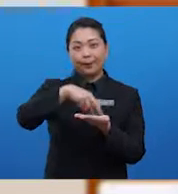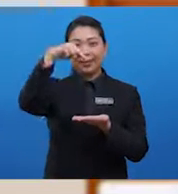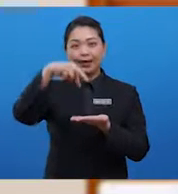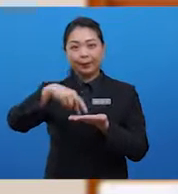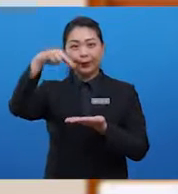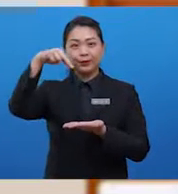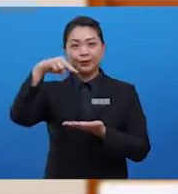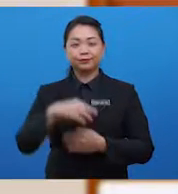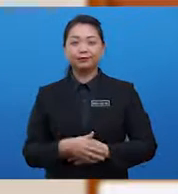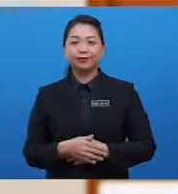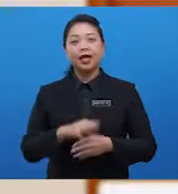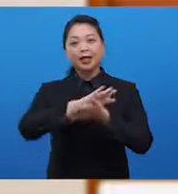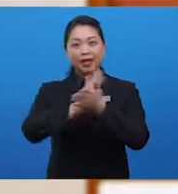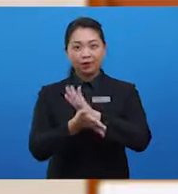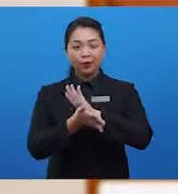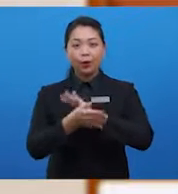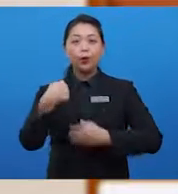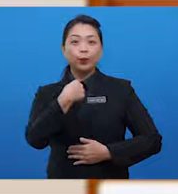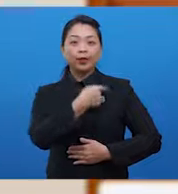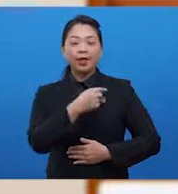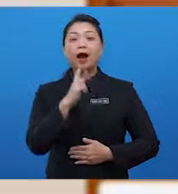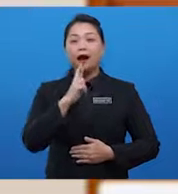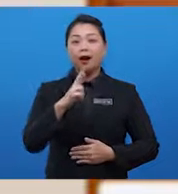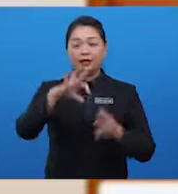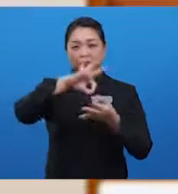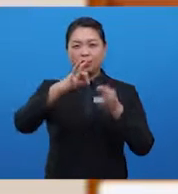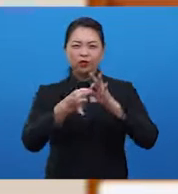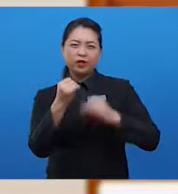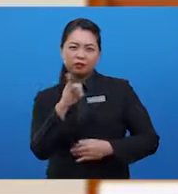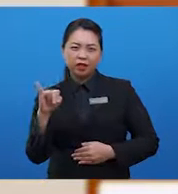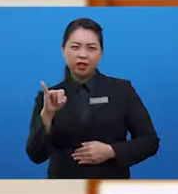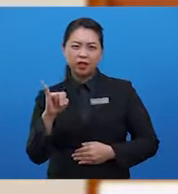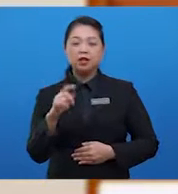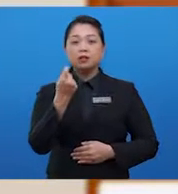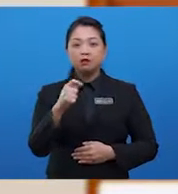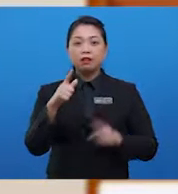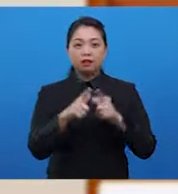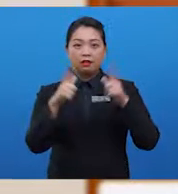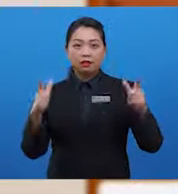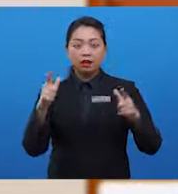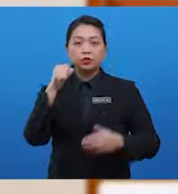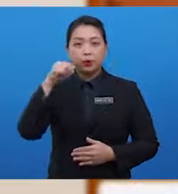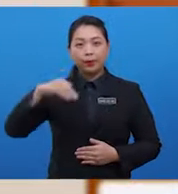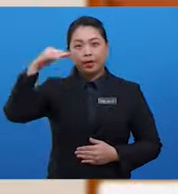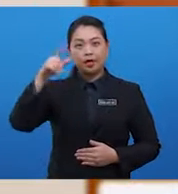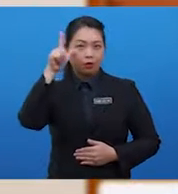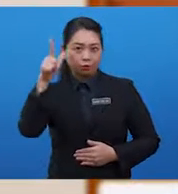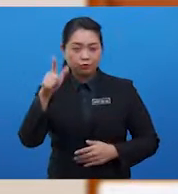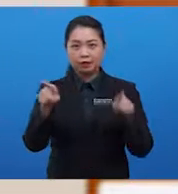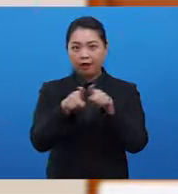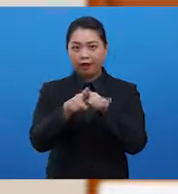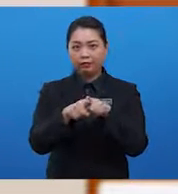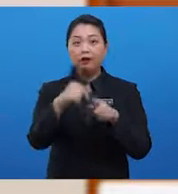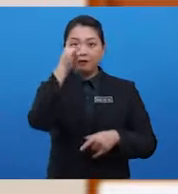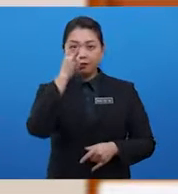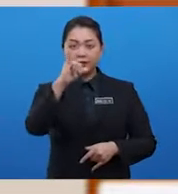pose. Therefore, we are inferring that the large woman looks like a